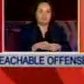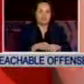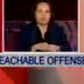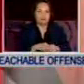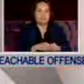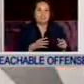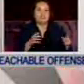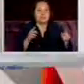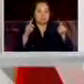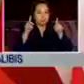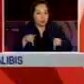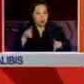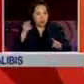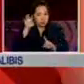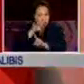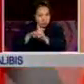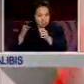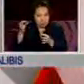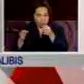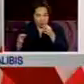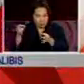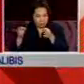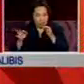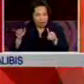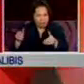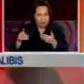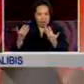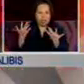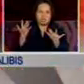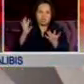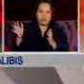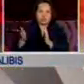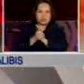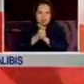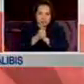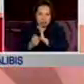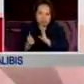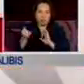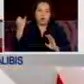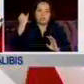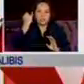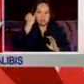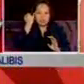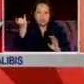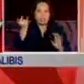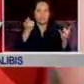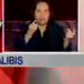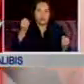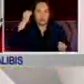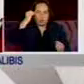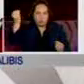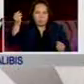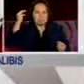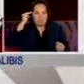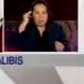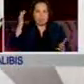their abilities, but their ideals and the measure in which they realize these ideals, by